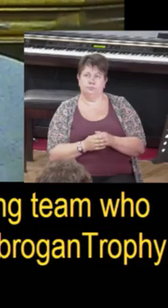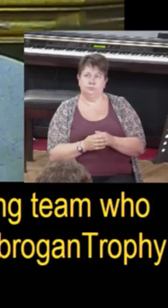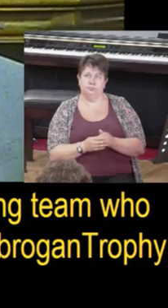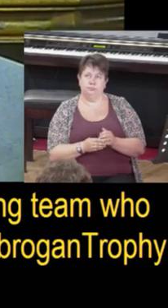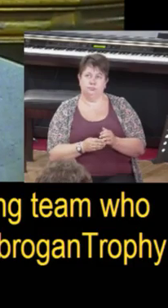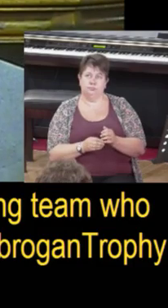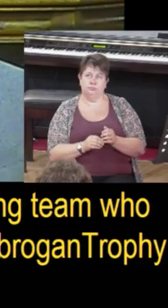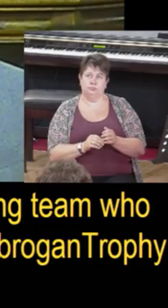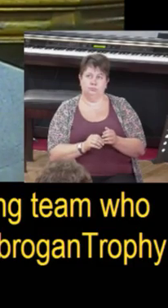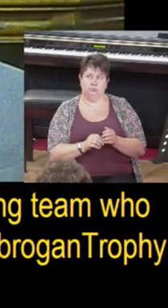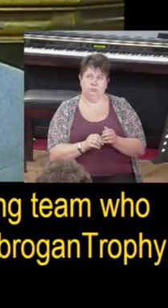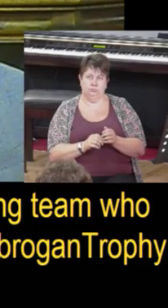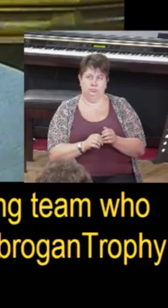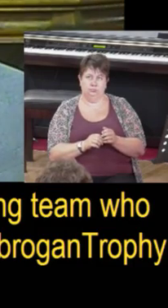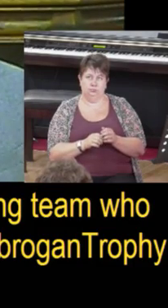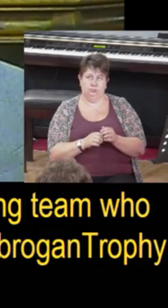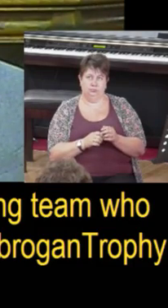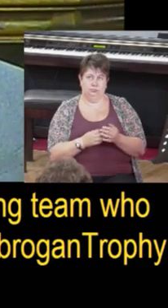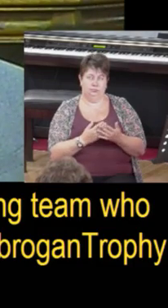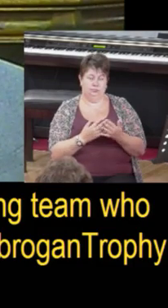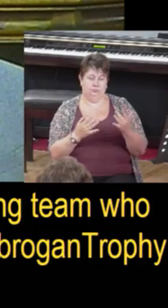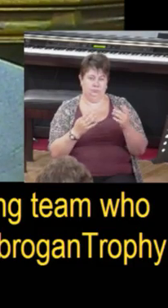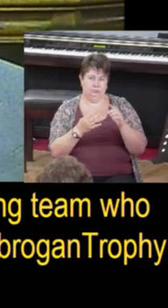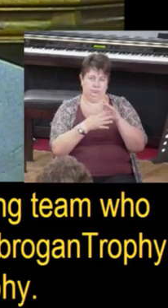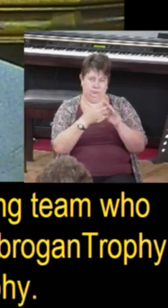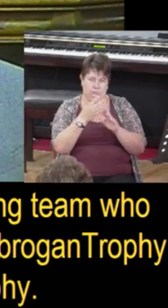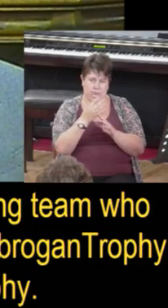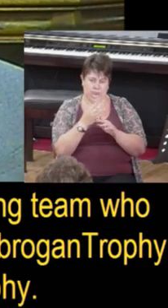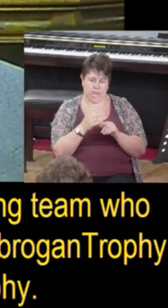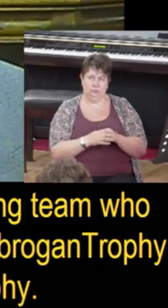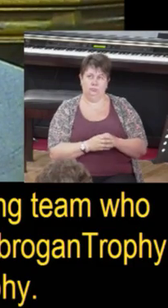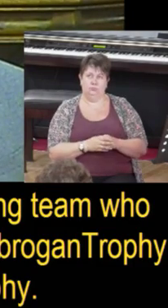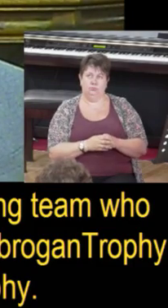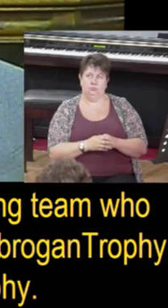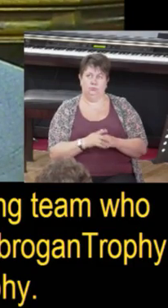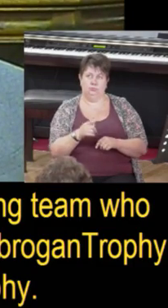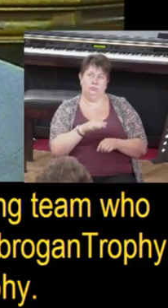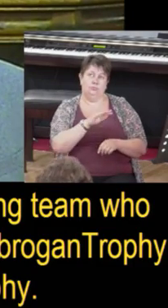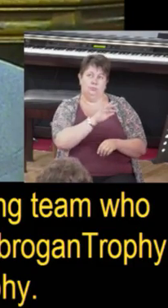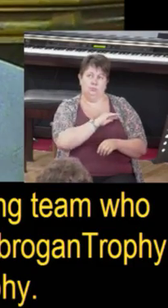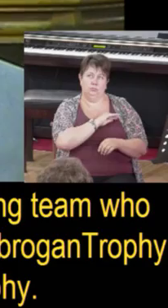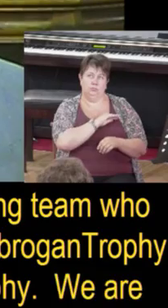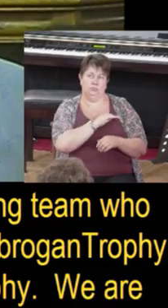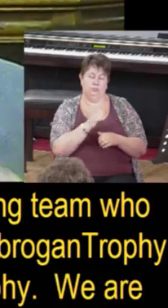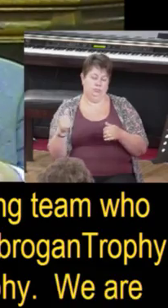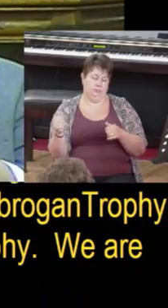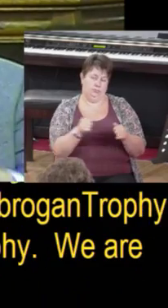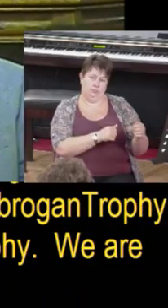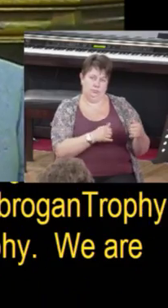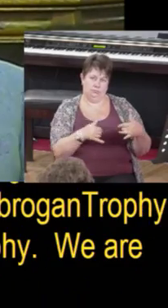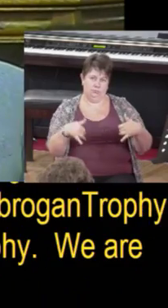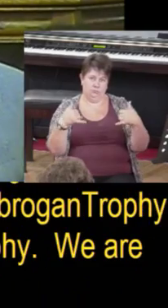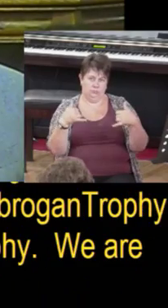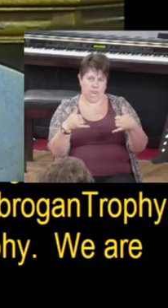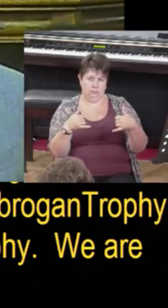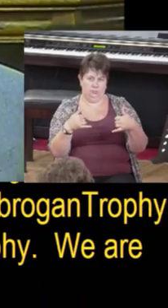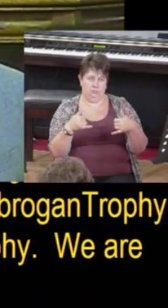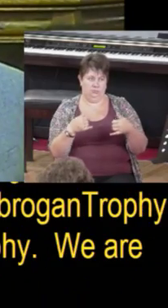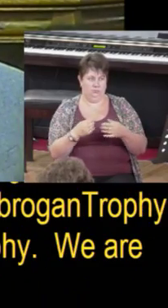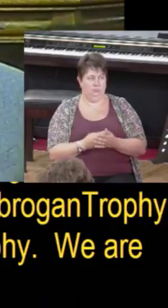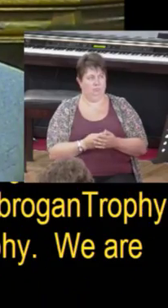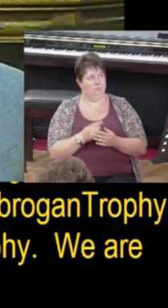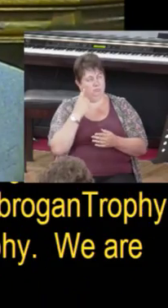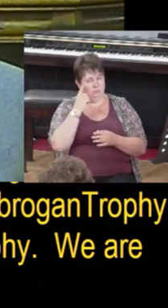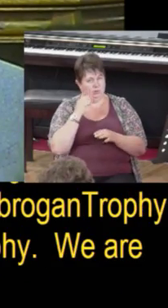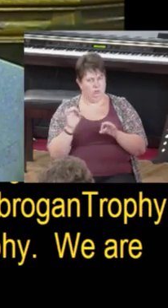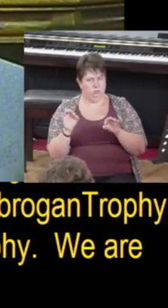or whatever they're called, I'm not a bowler, in the competition, but we're very glad that these four men brought home the trophy. It's a few years, I think,